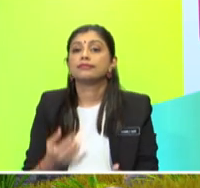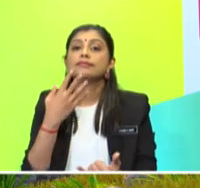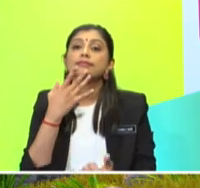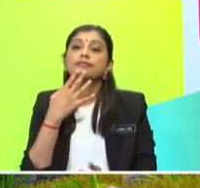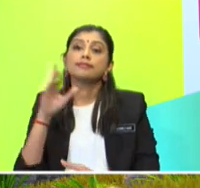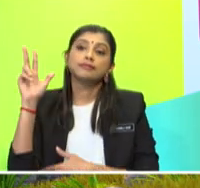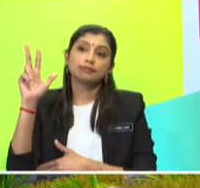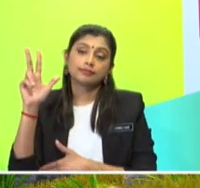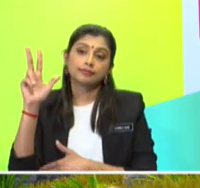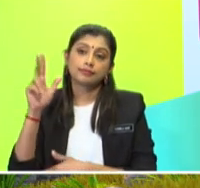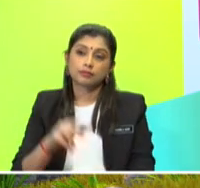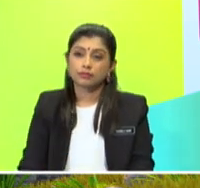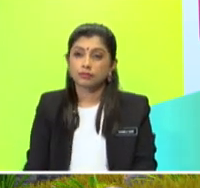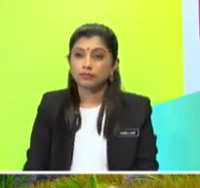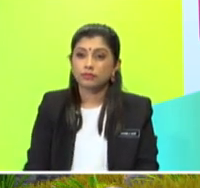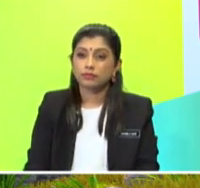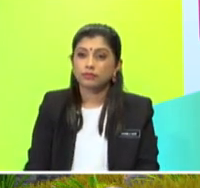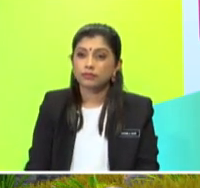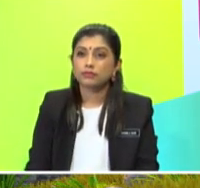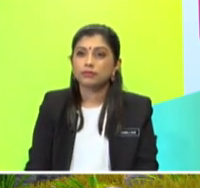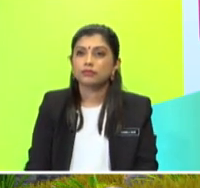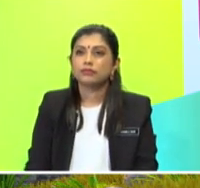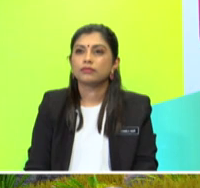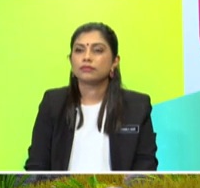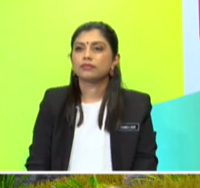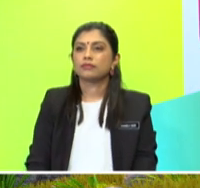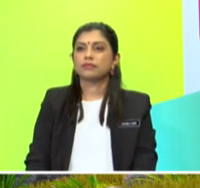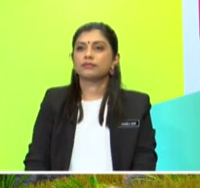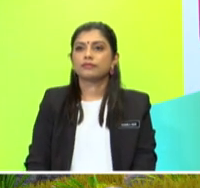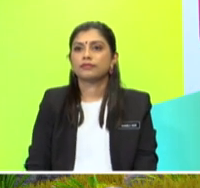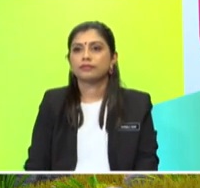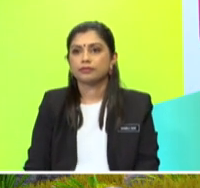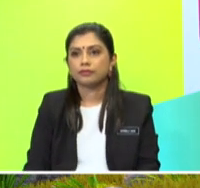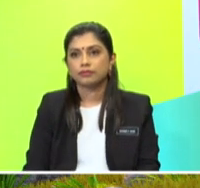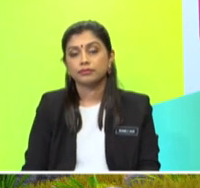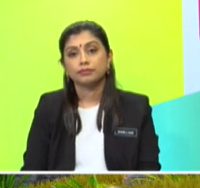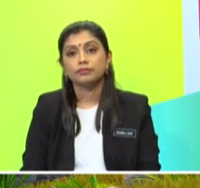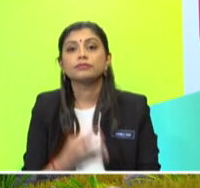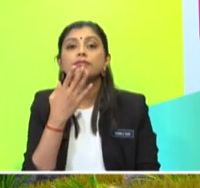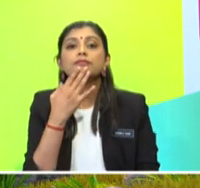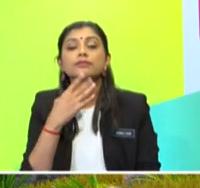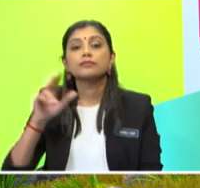Can I give a try, madam? Oh, that sounds like Imno. Okay, over to you, Imno. What's your color? What's your answer?